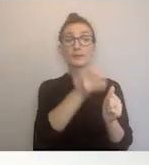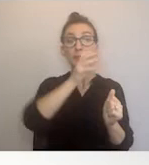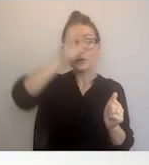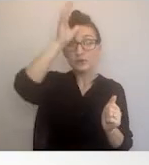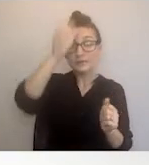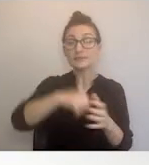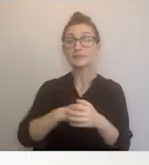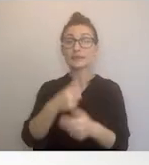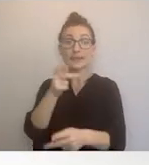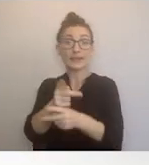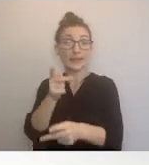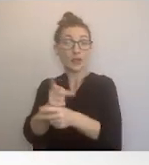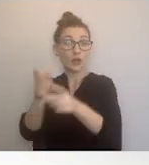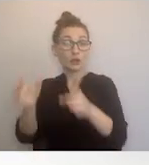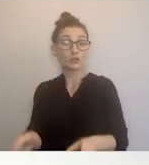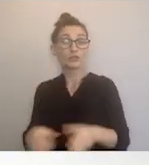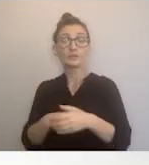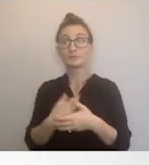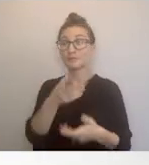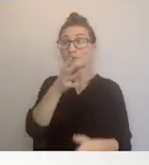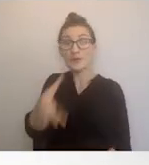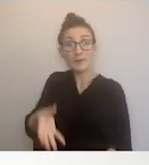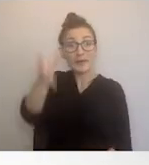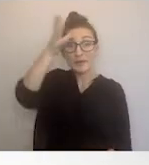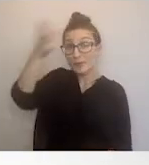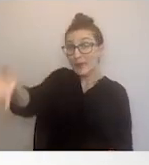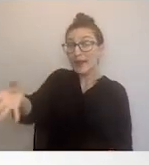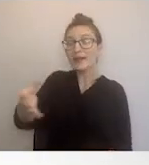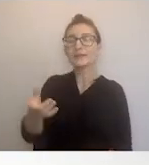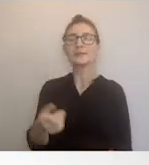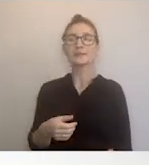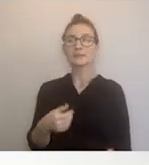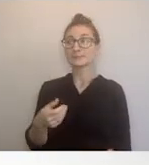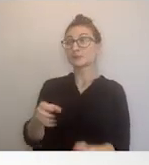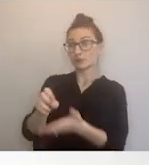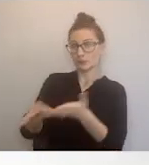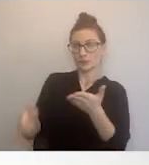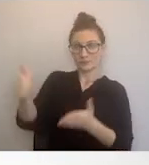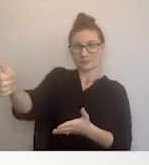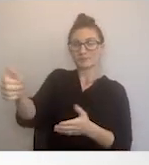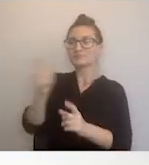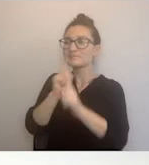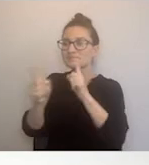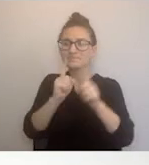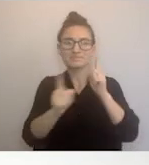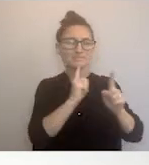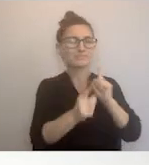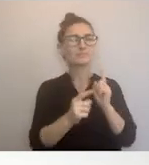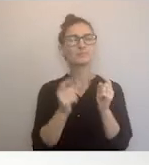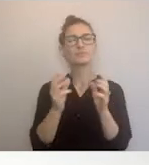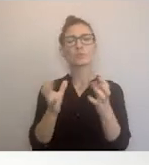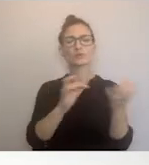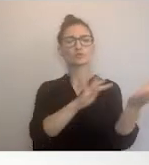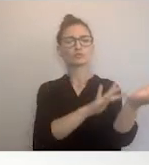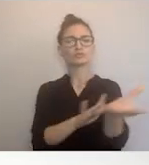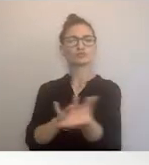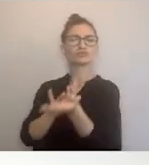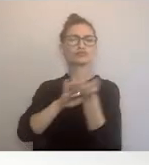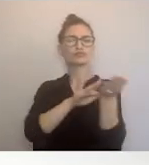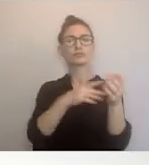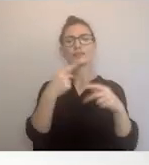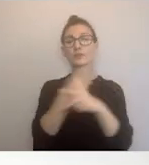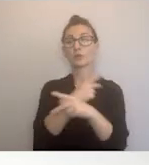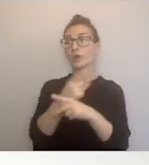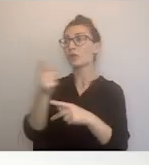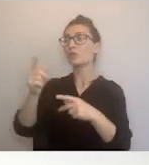we talk to the parents, we talk to care partners, sometimes it's grandma and grandpa, and we talk to the student and we get a general feel for where